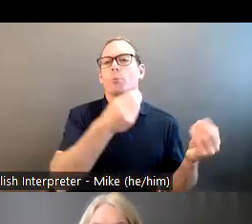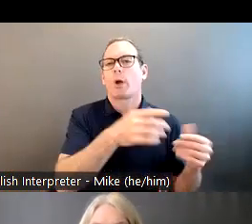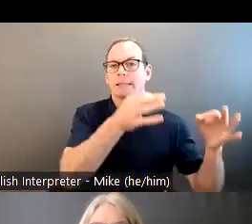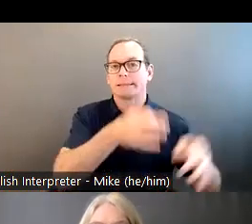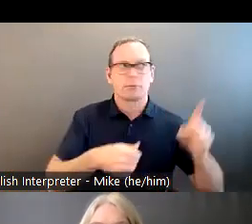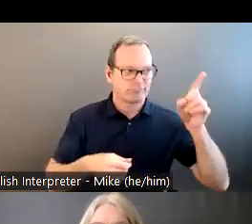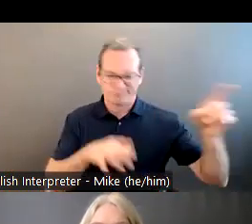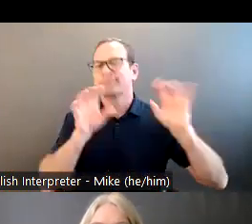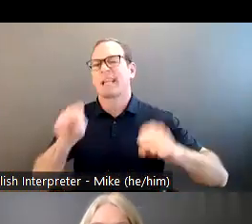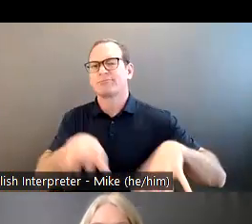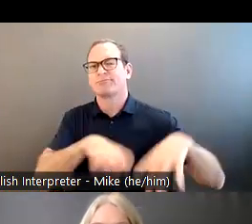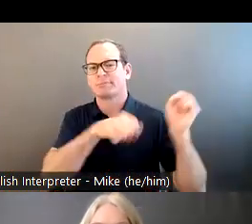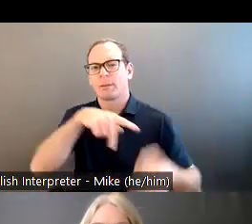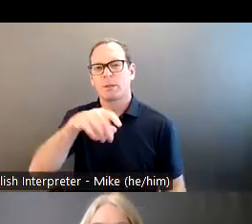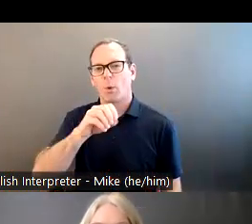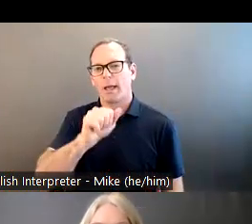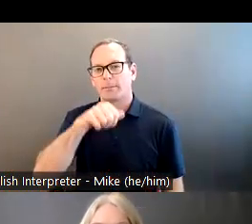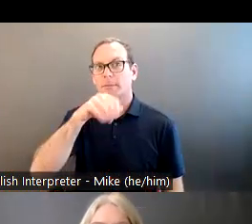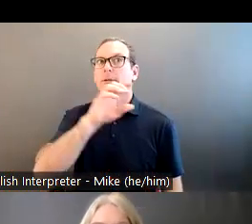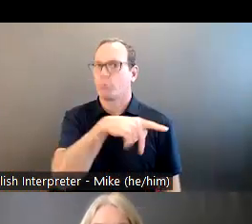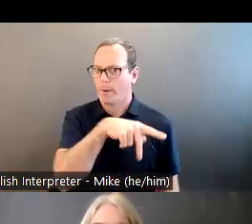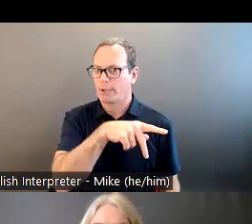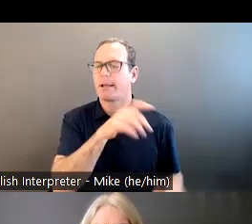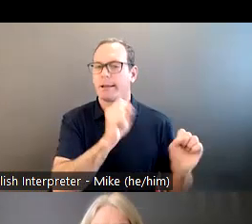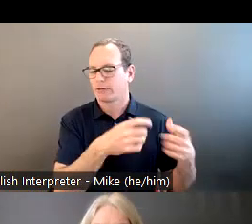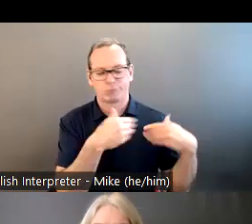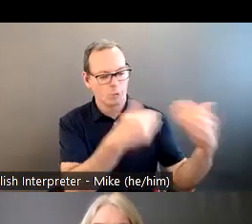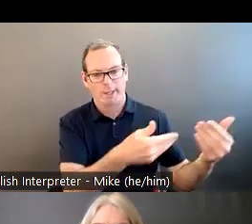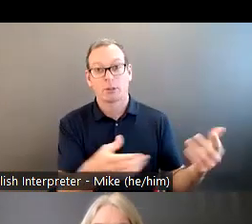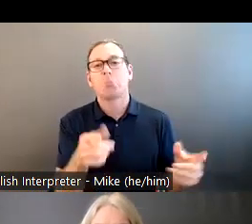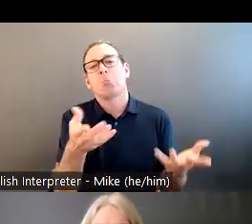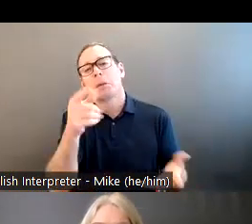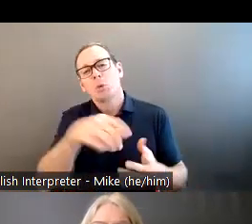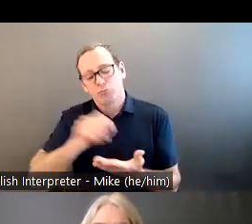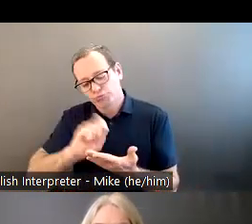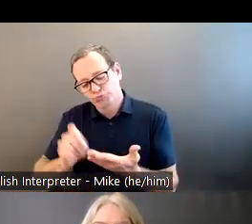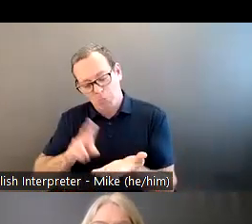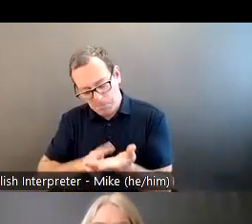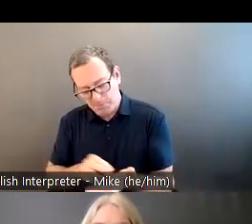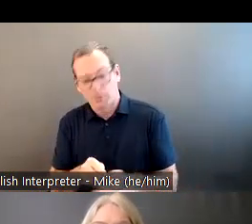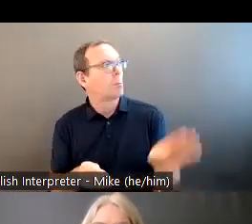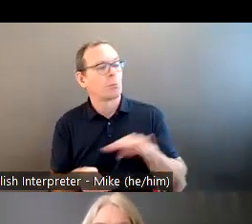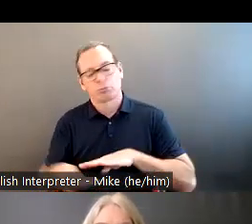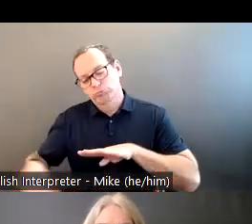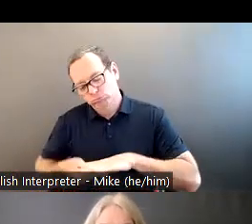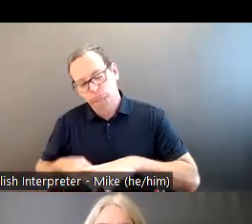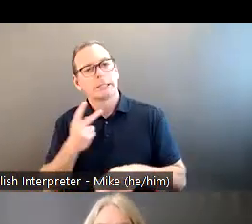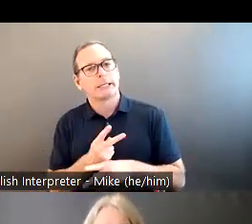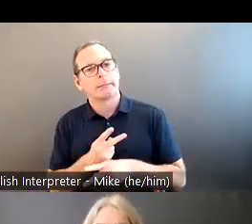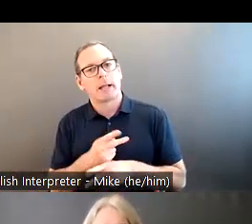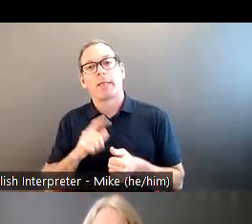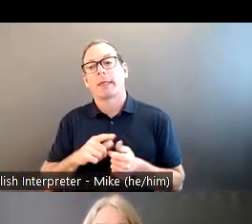it in your suitcase or under your bed and give it to your attorney when it's time for them to work for you. Or that document could